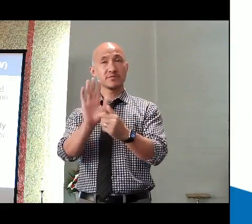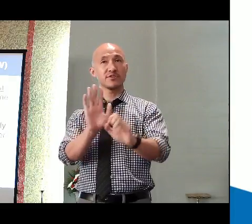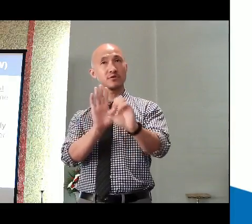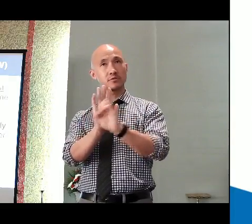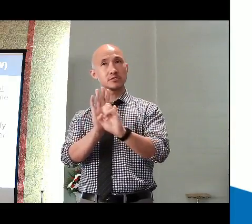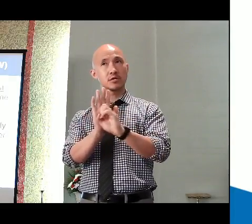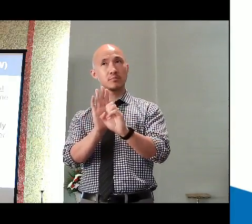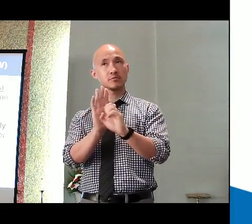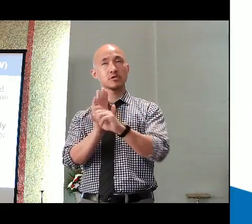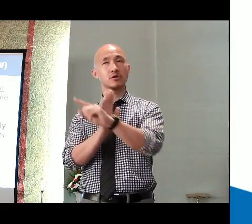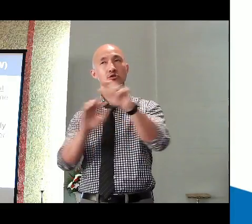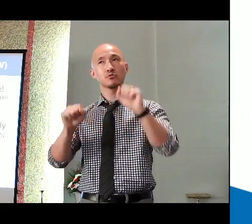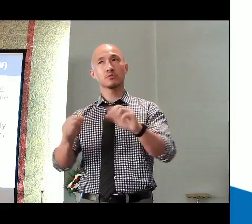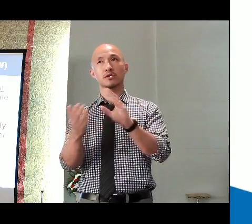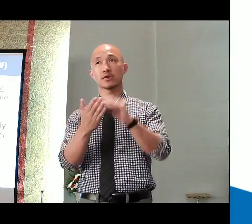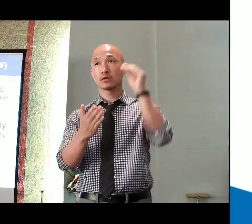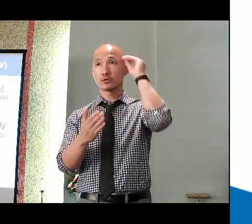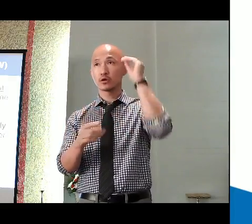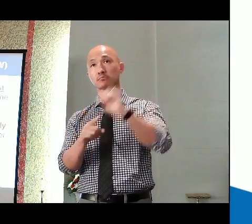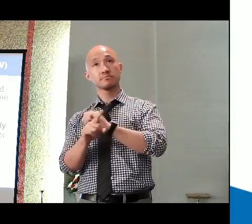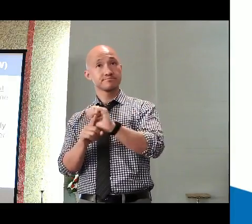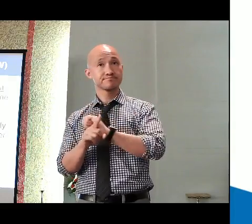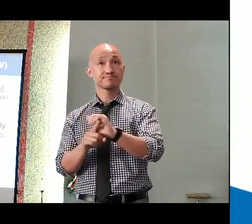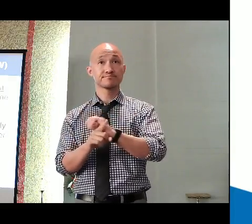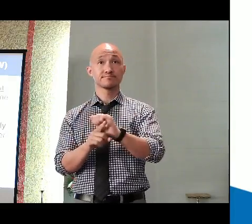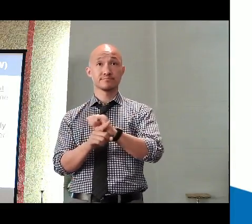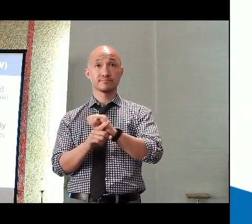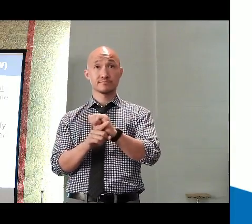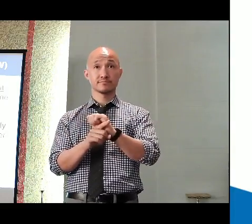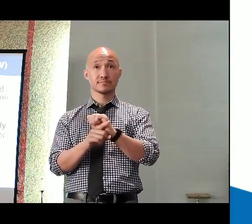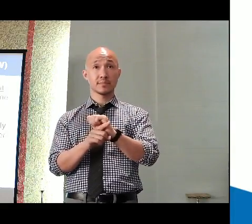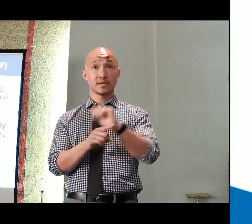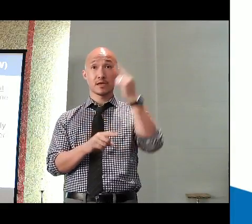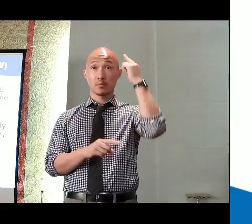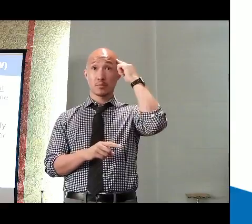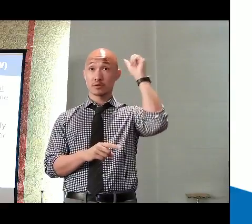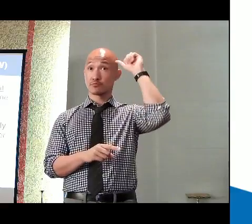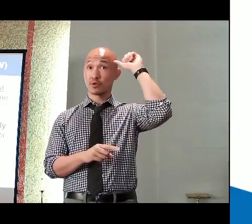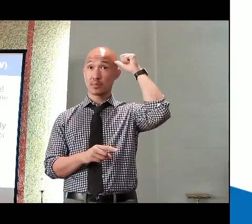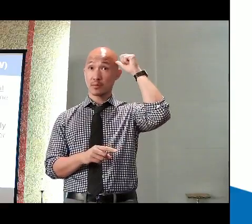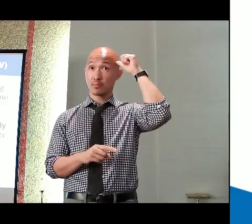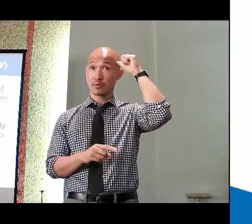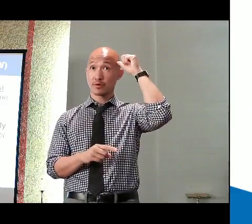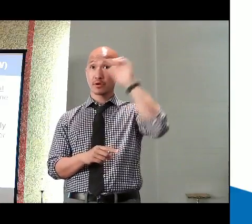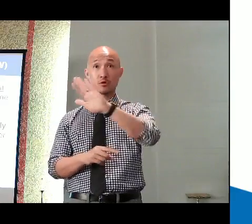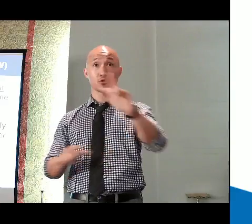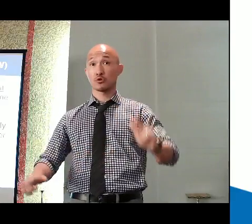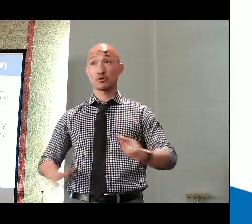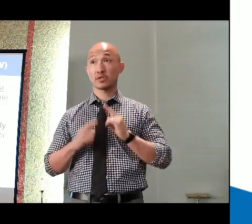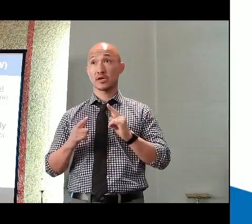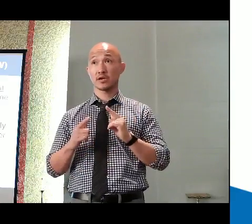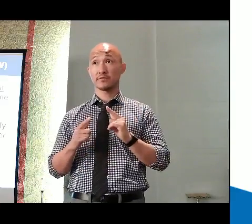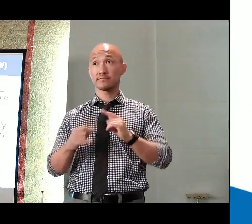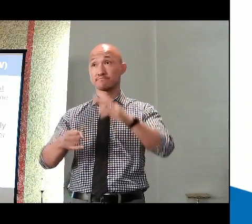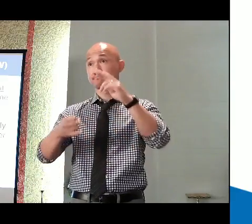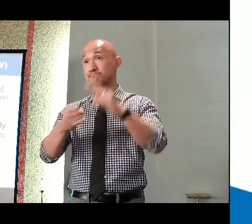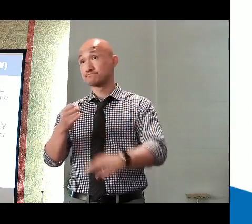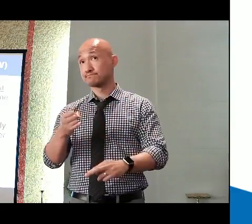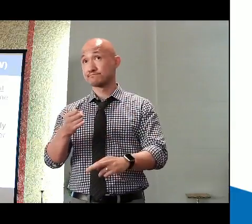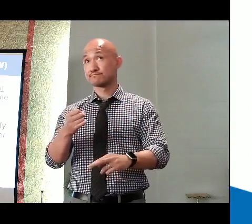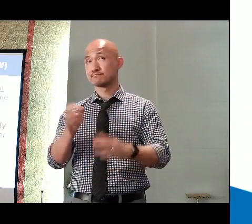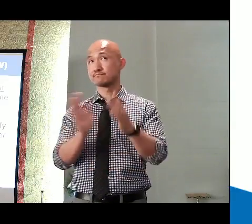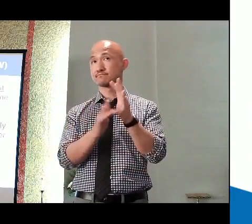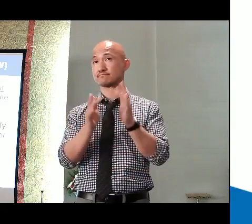of Christ, because Jesus is the one who judges. He's been entrusted all judgment from the Father. And so I want us to be